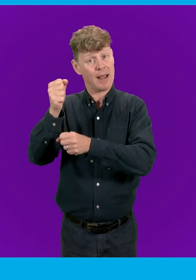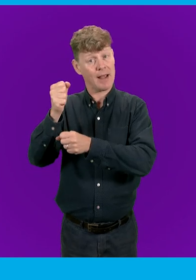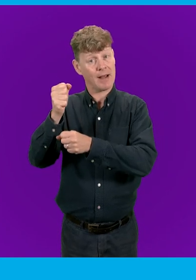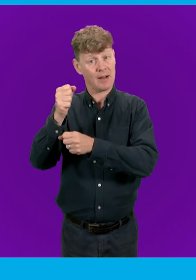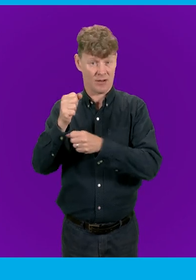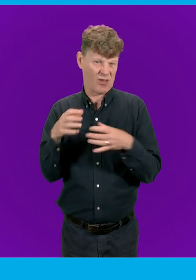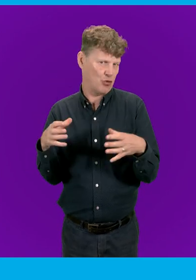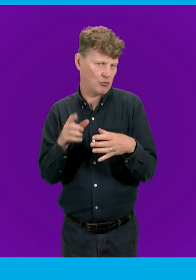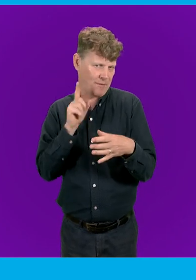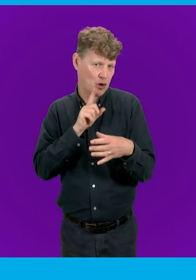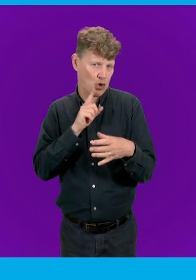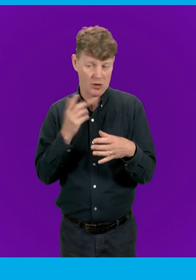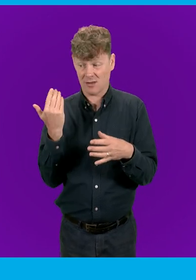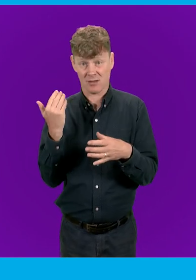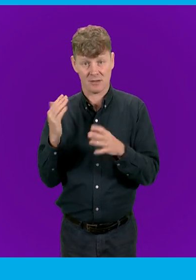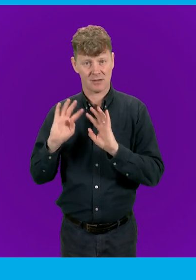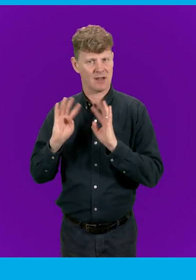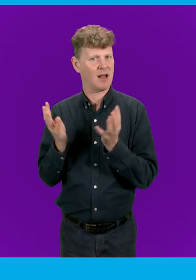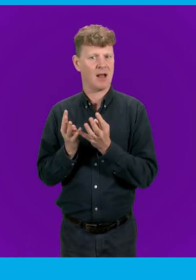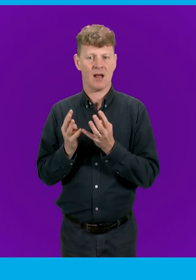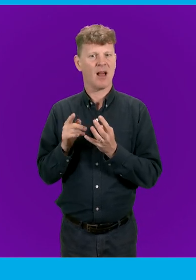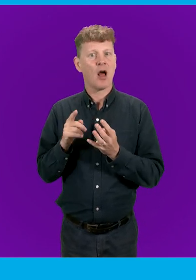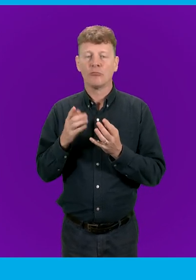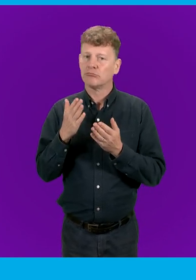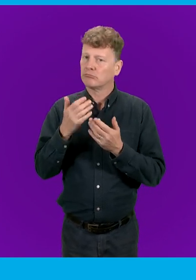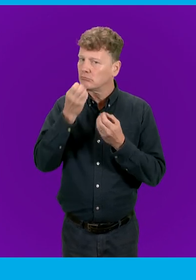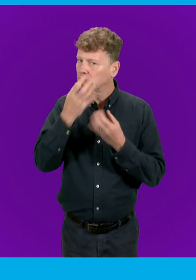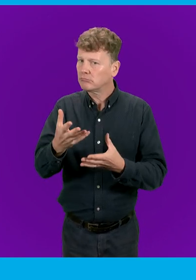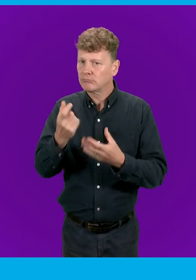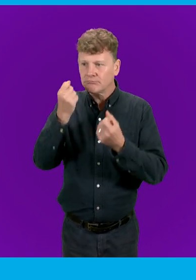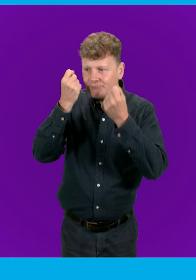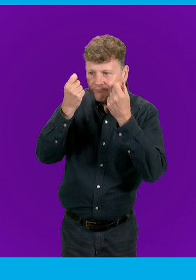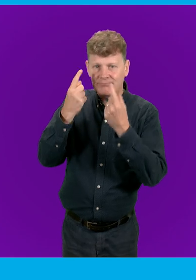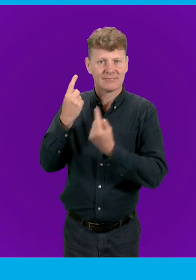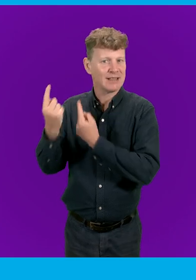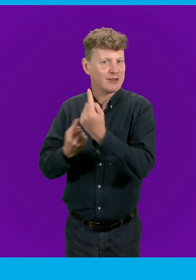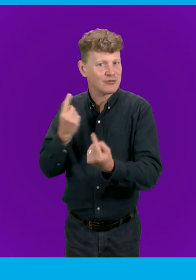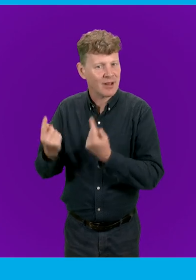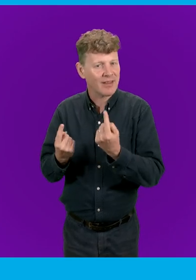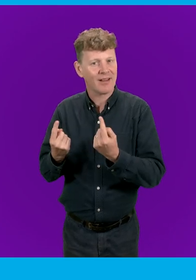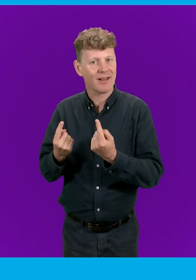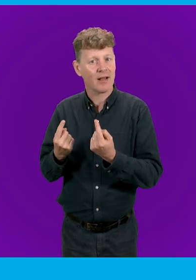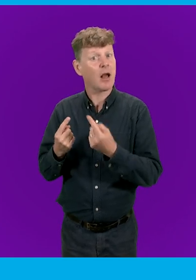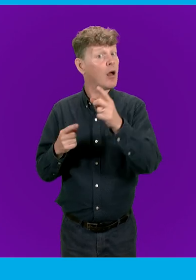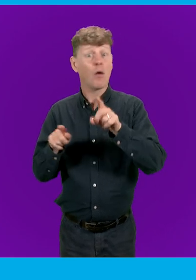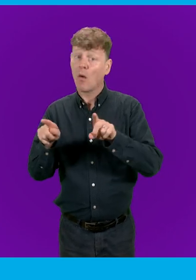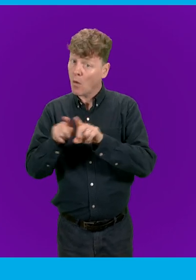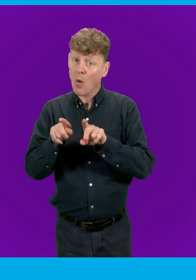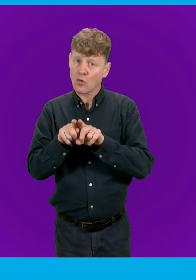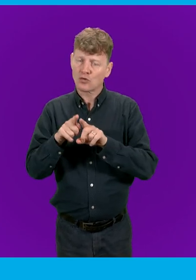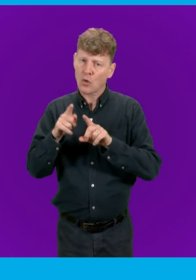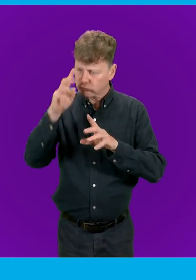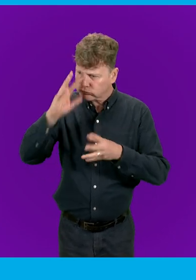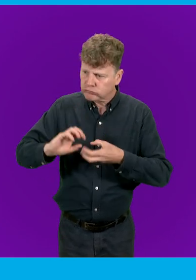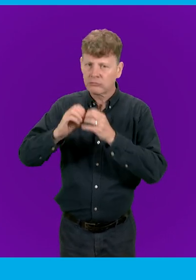the group of girls we had was so understanding, but we also came up with a lot of safe space